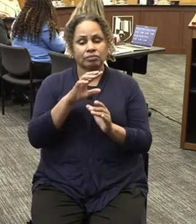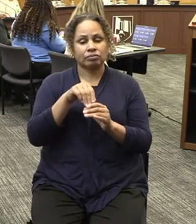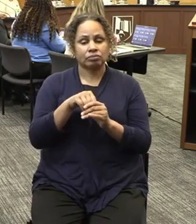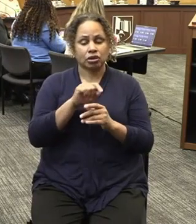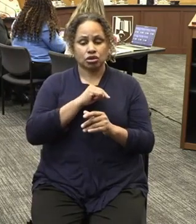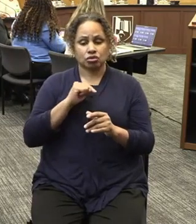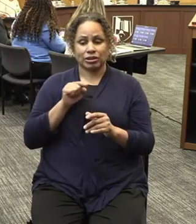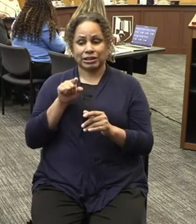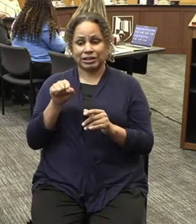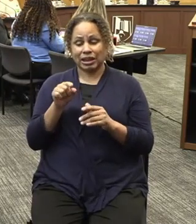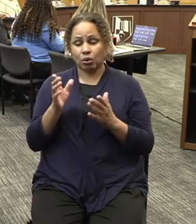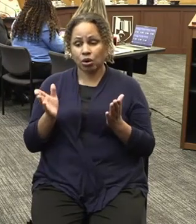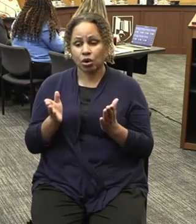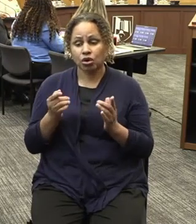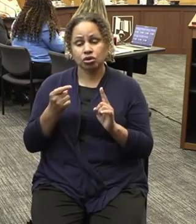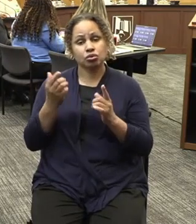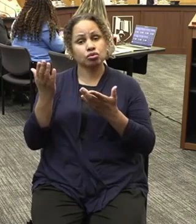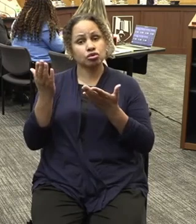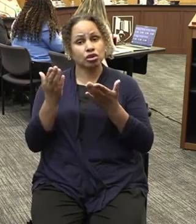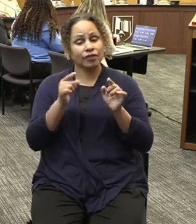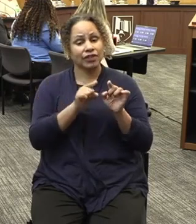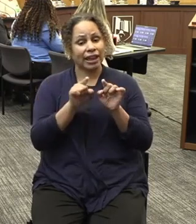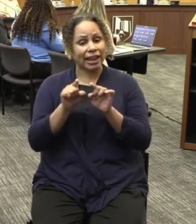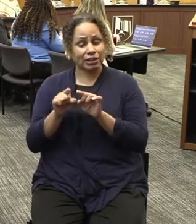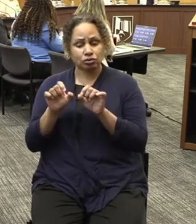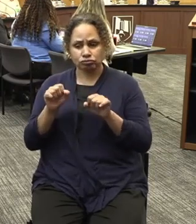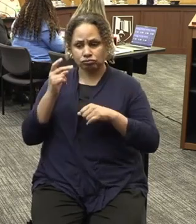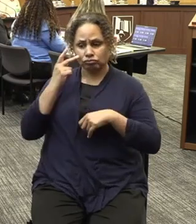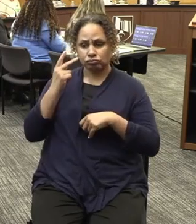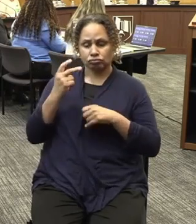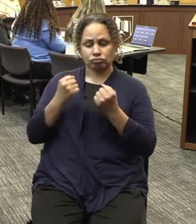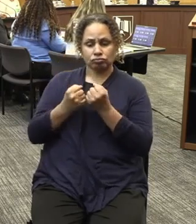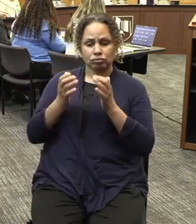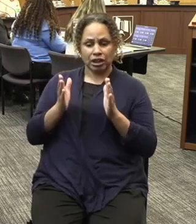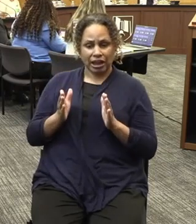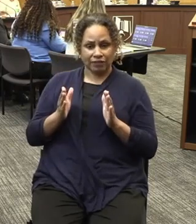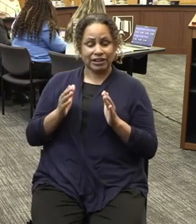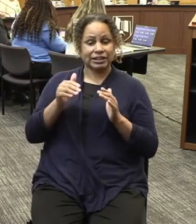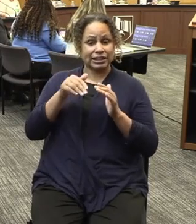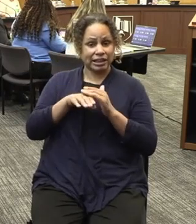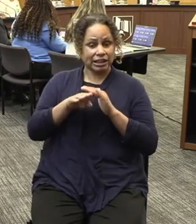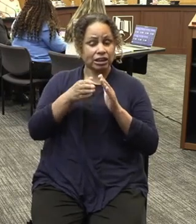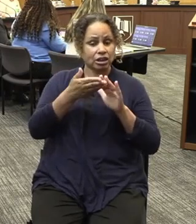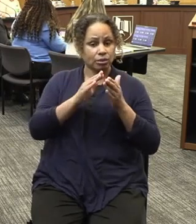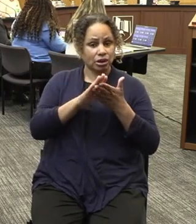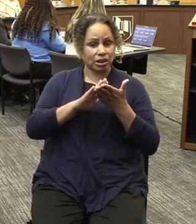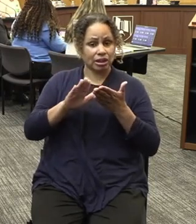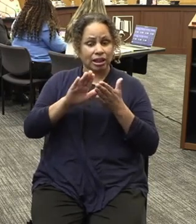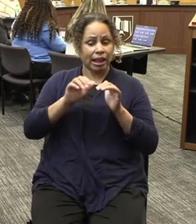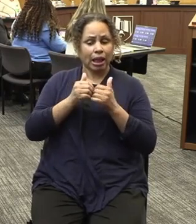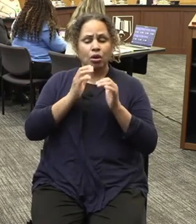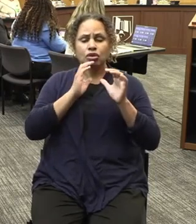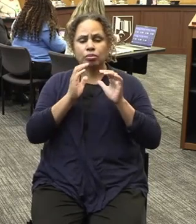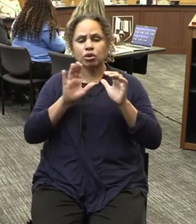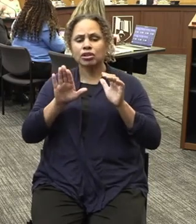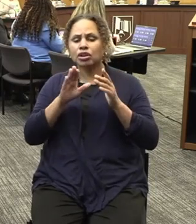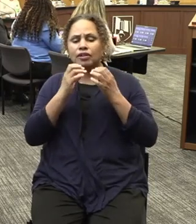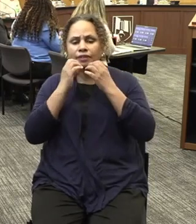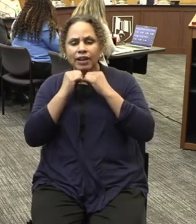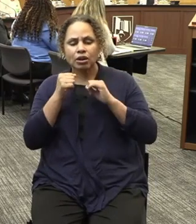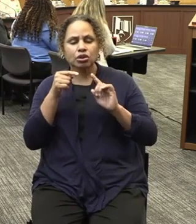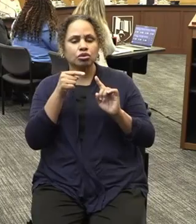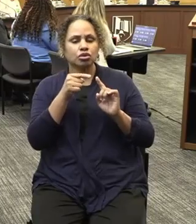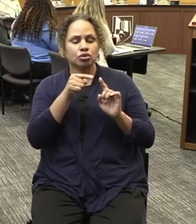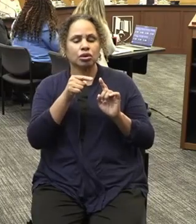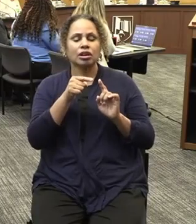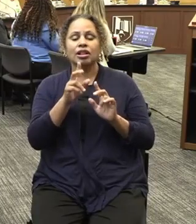encouraged to serve as visible advocates for community colleges by communicating their value to policymakers and